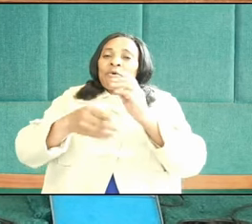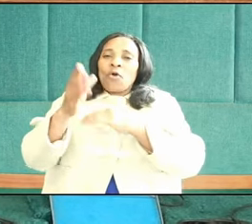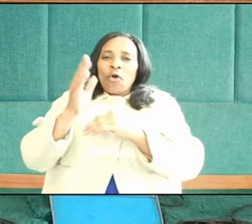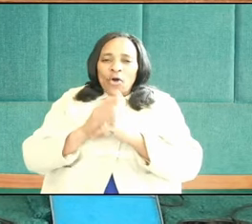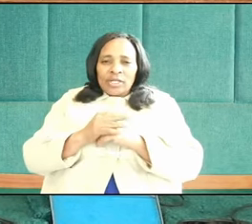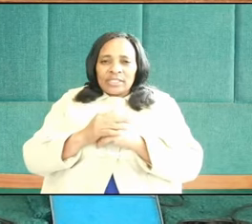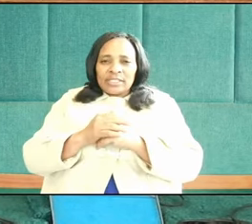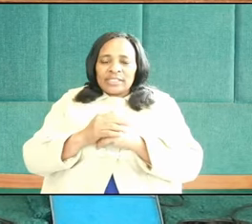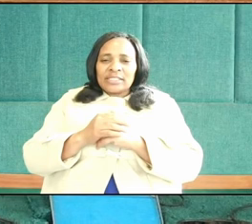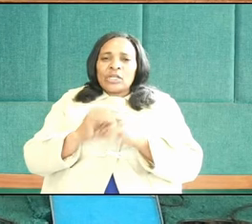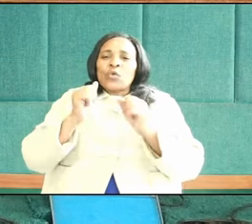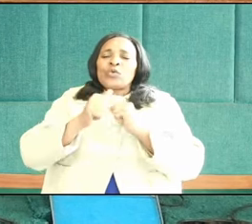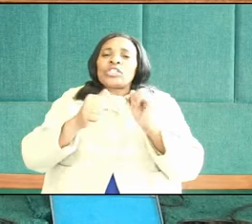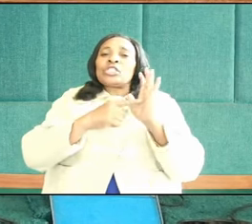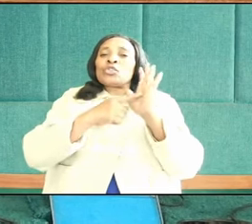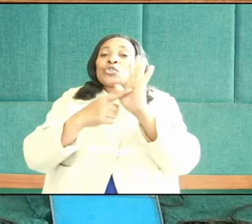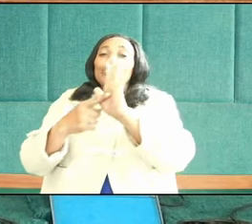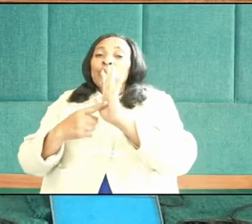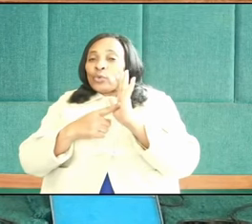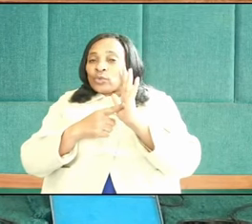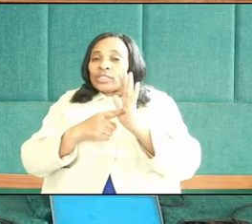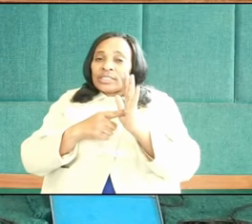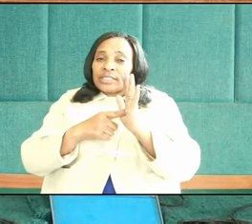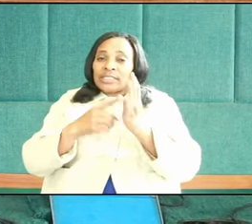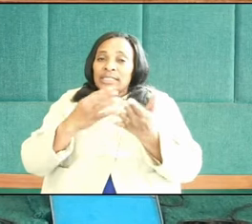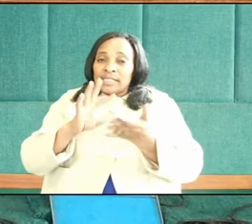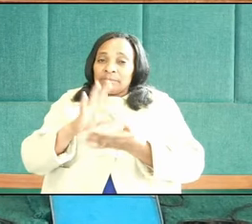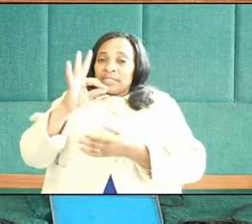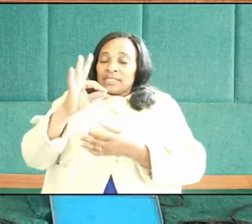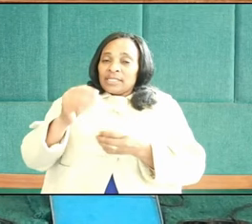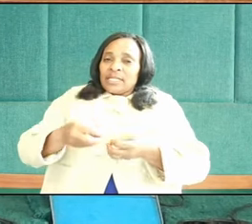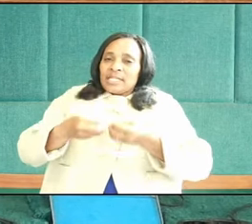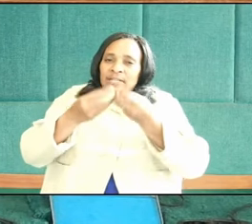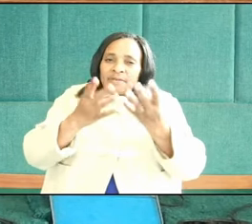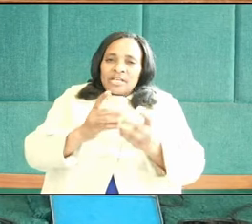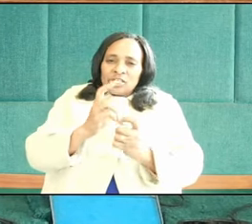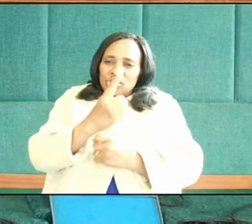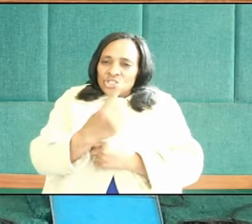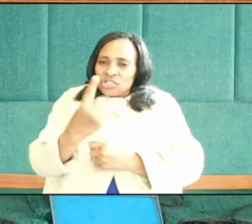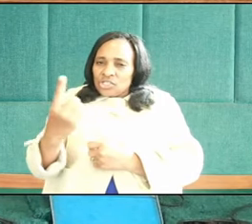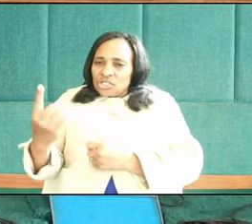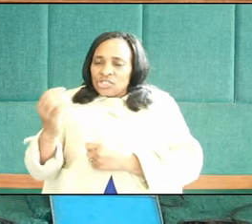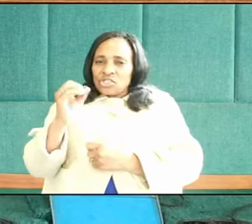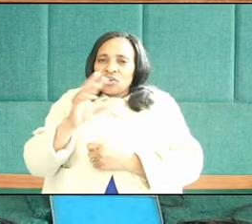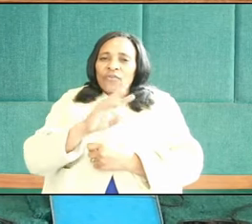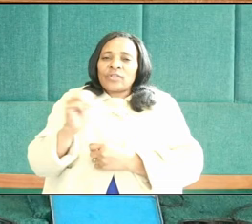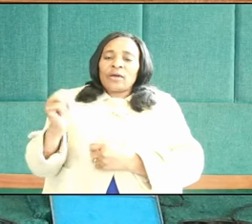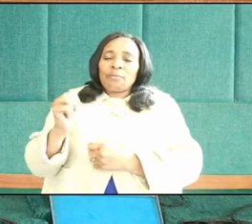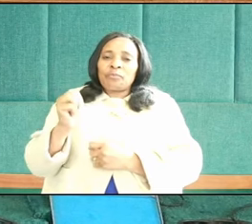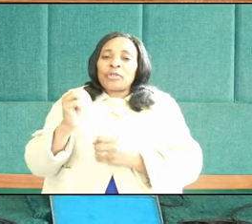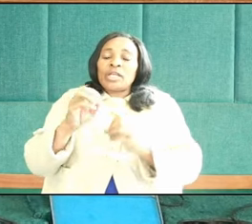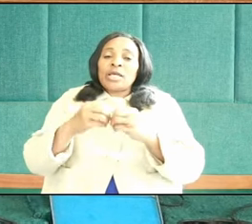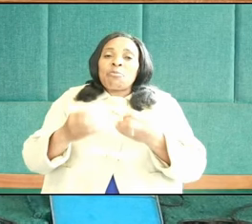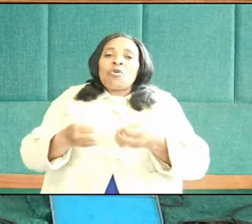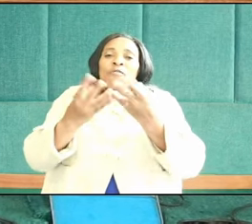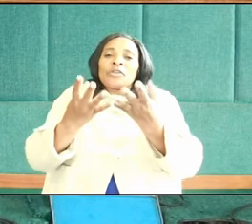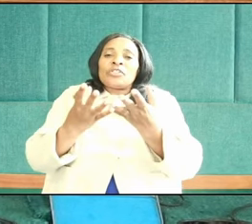the manifestation of the Spirit is given to each one of the profit of